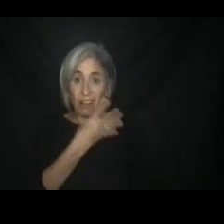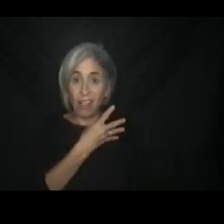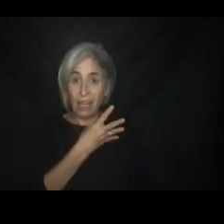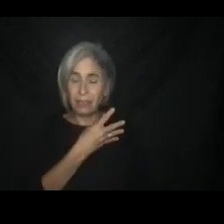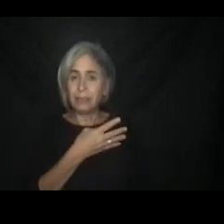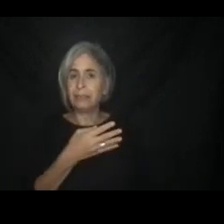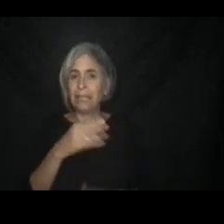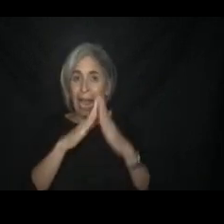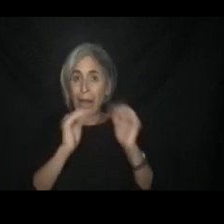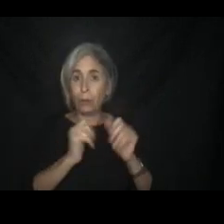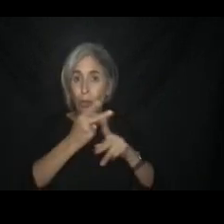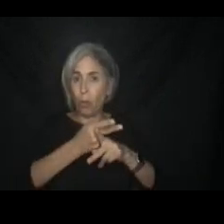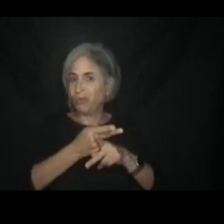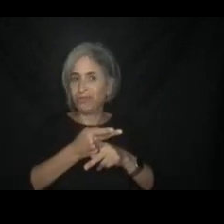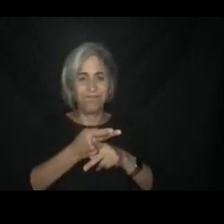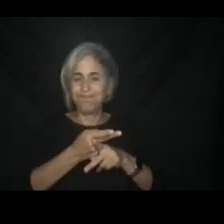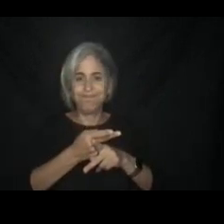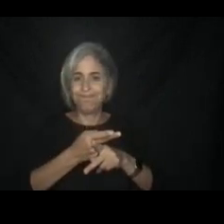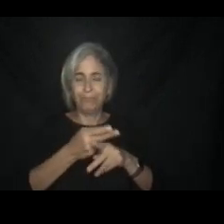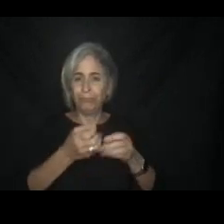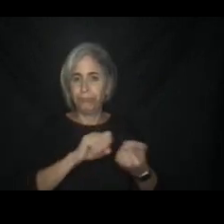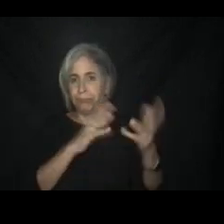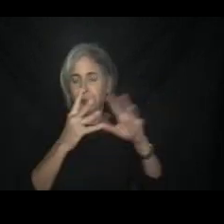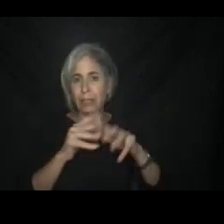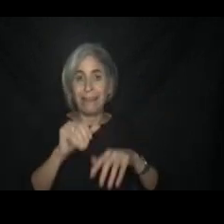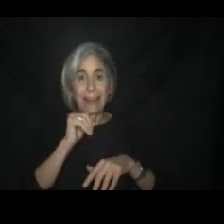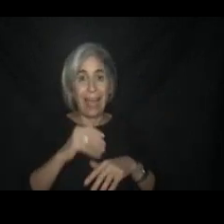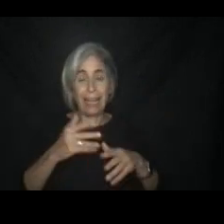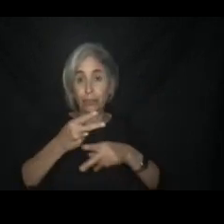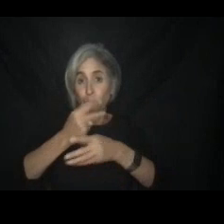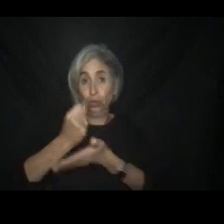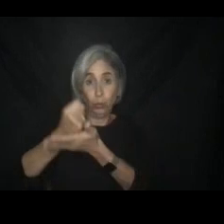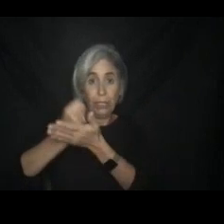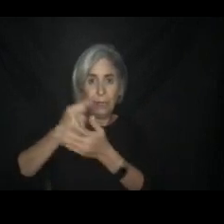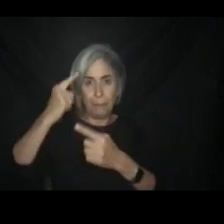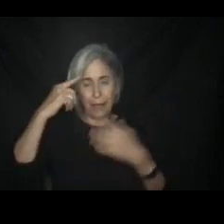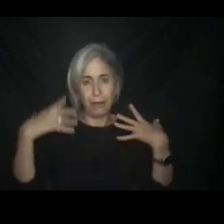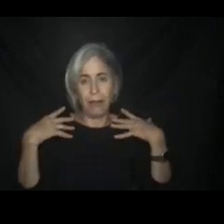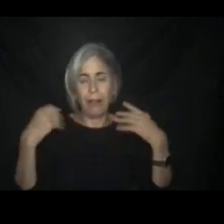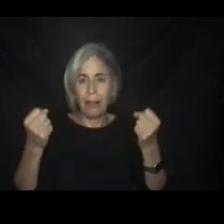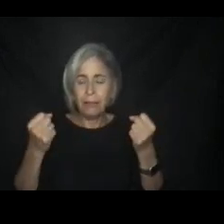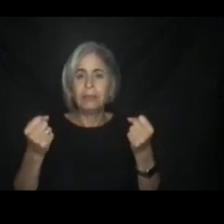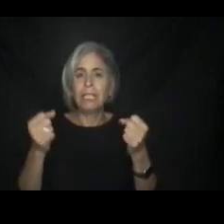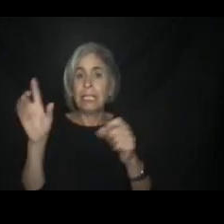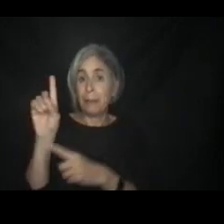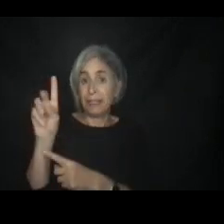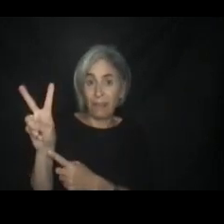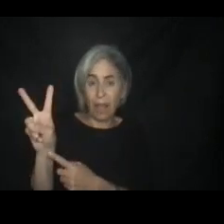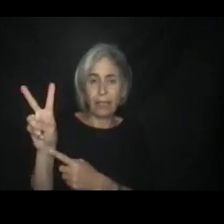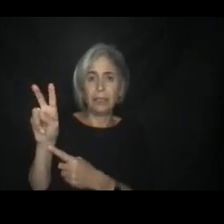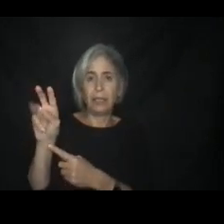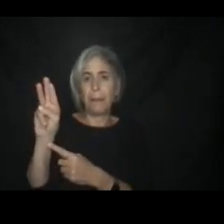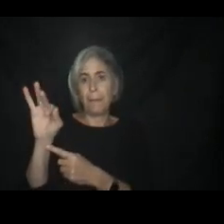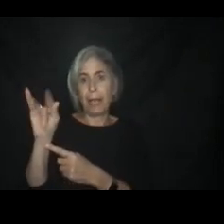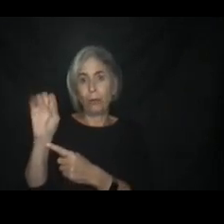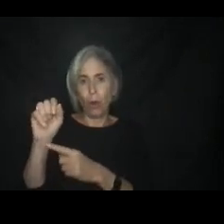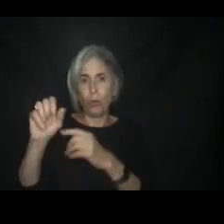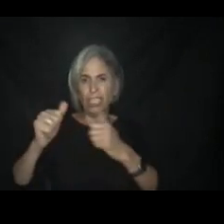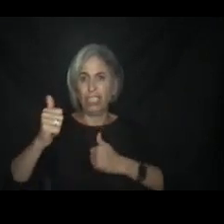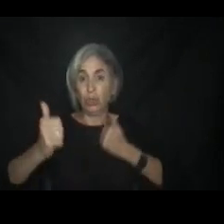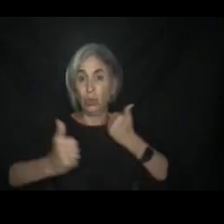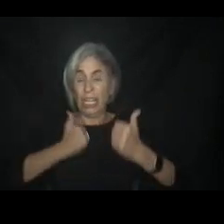household dysfunction, untreated mental illness, or incarceration of a household member, domestic violence, microaggressions, and